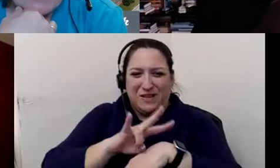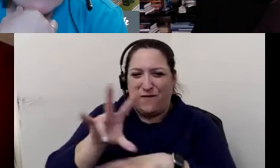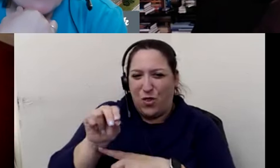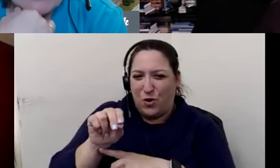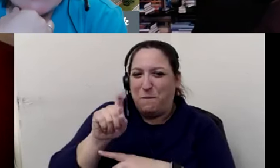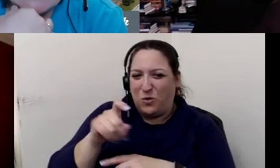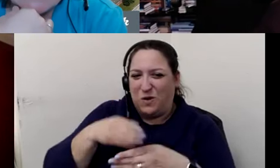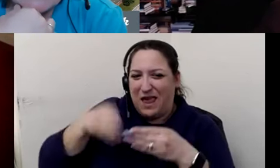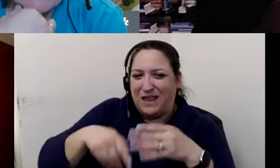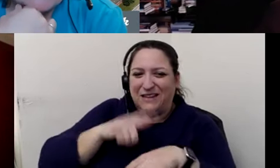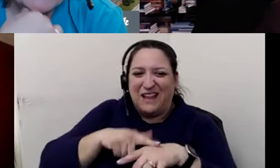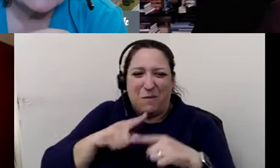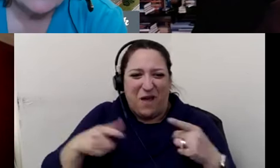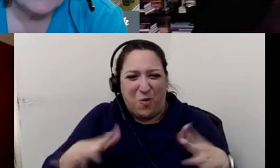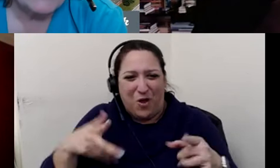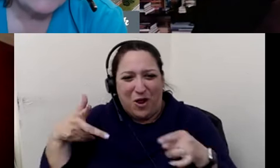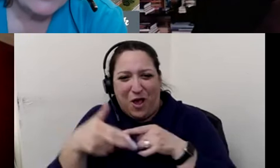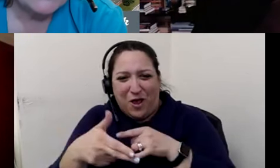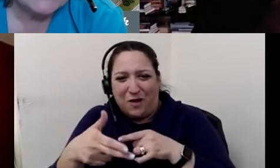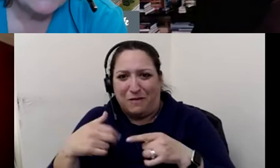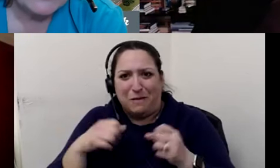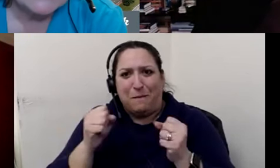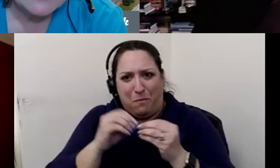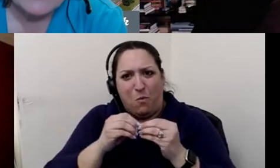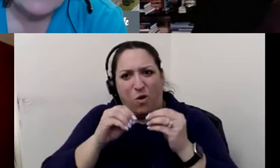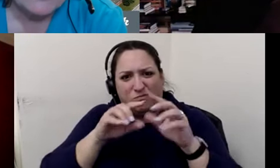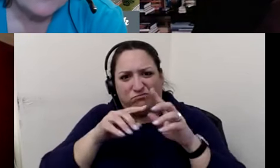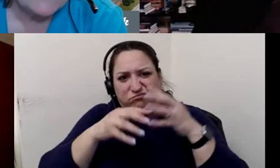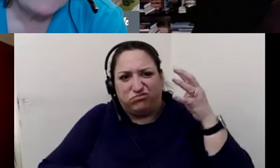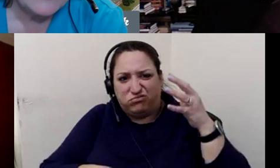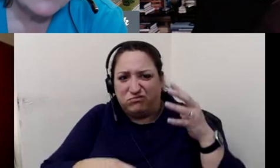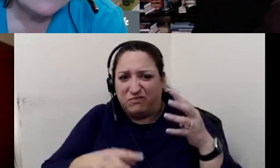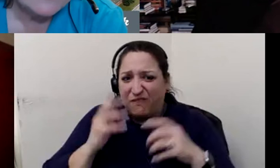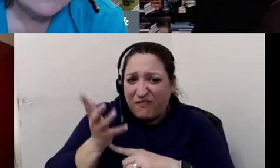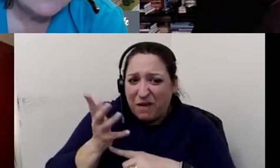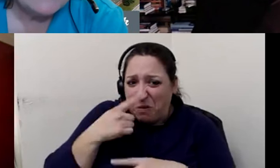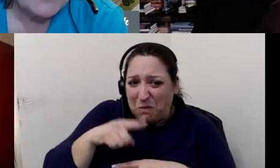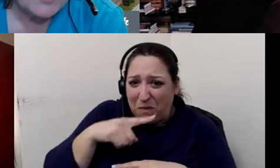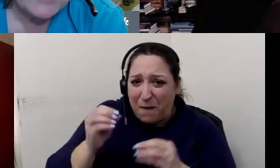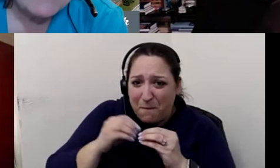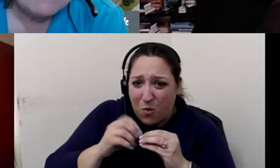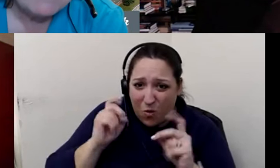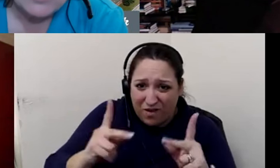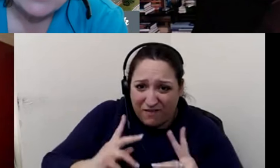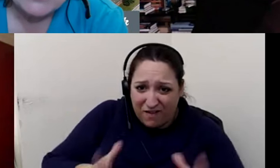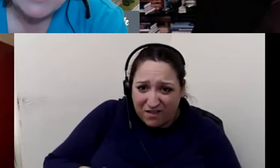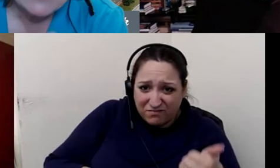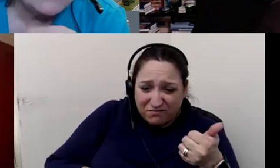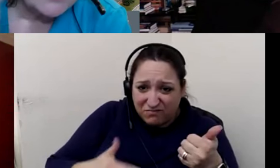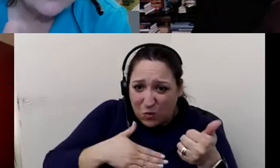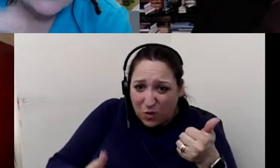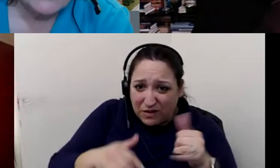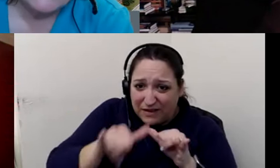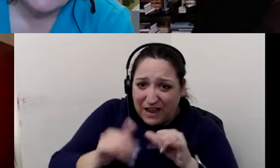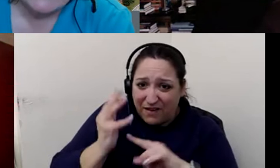is supposed to be our end time, but I hate to cut it off because there are a number of questions. If we can stay on maybe for another 5 minutes, if people will be willing to do that.